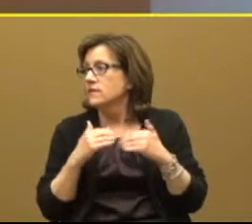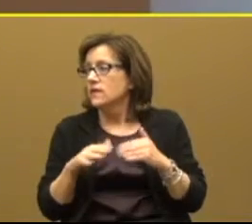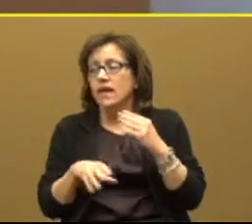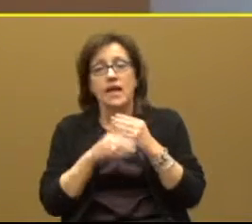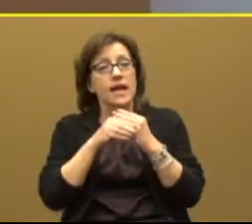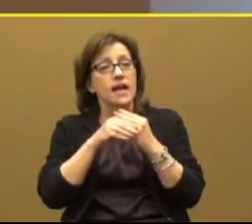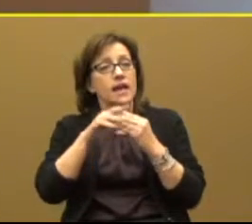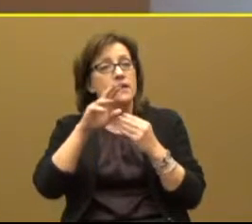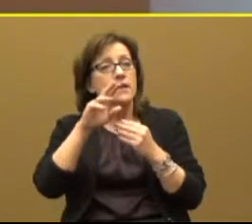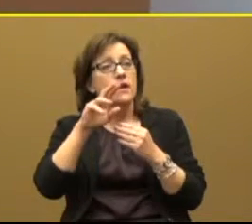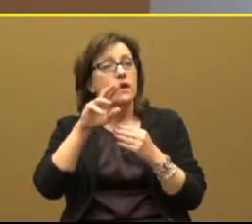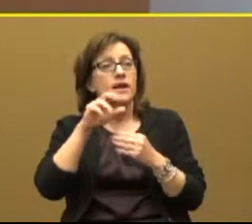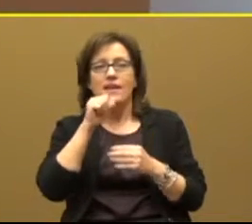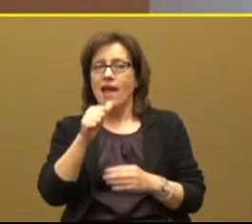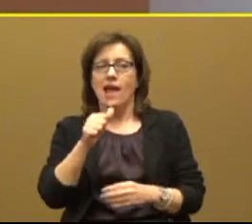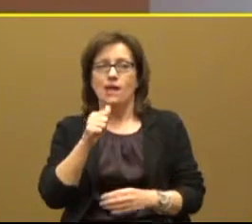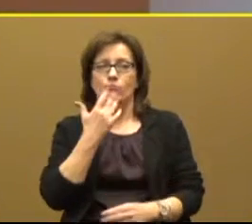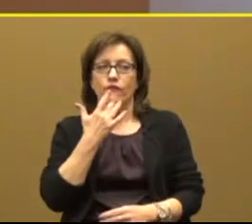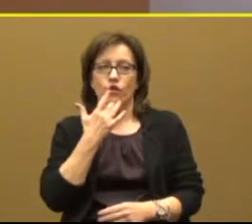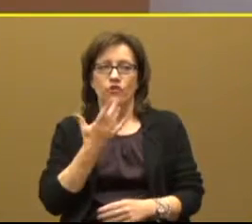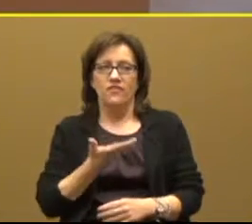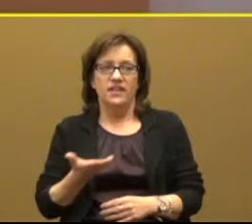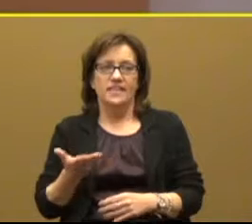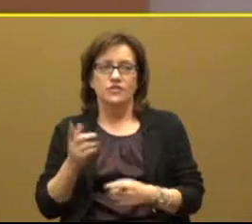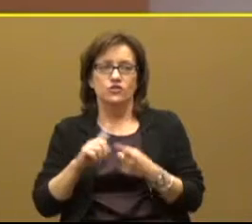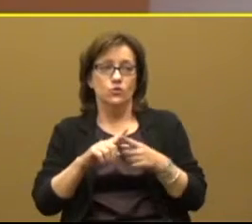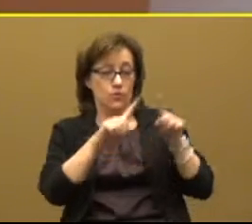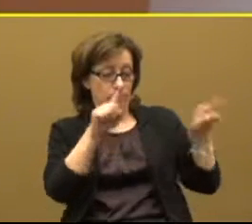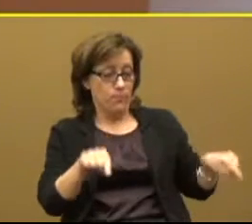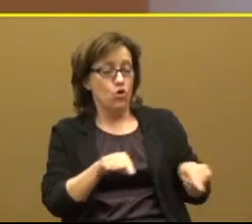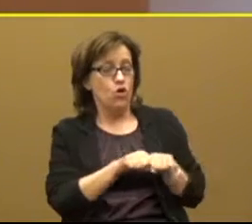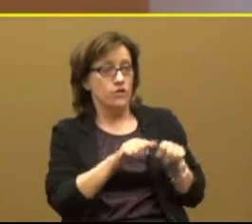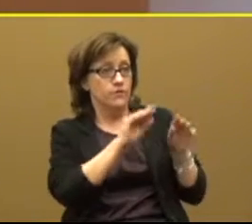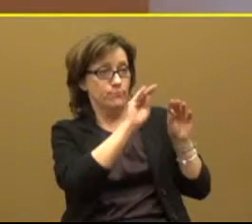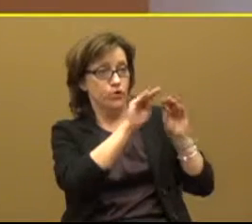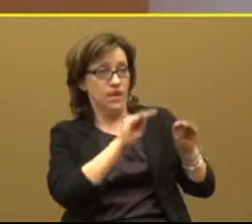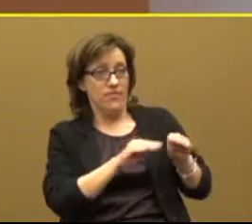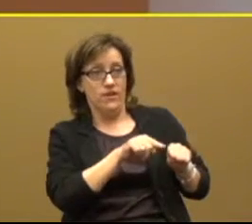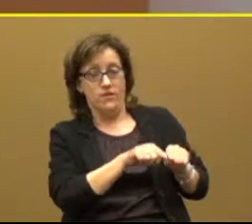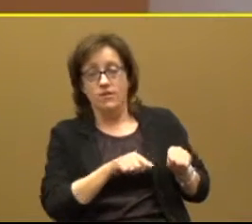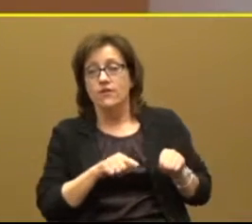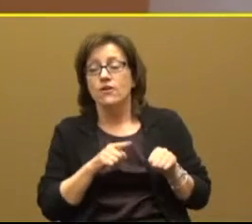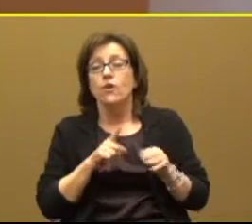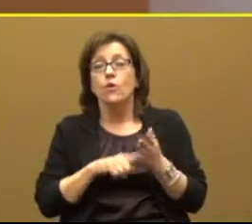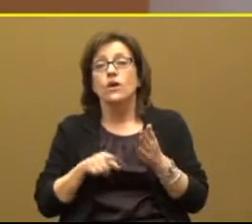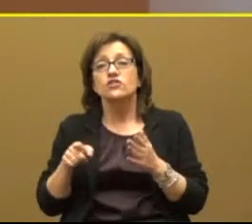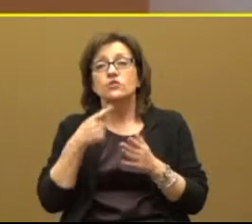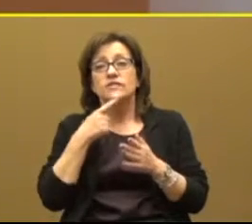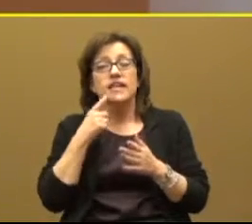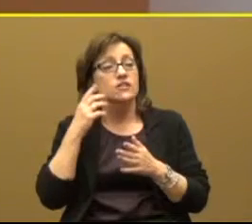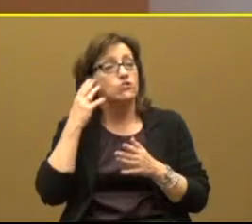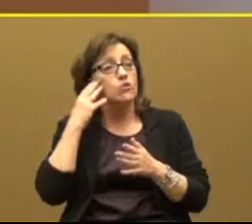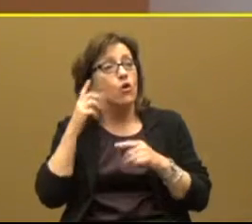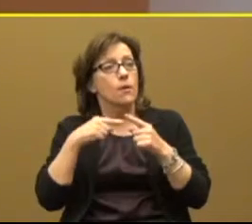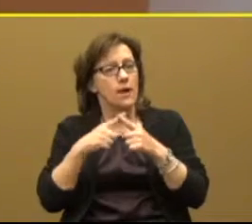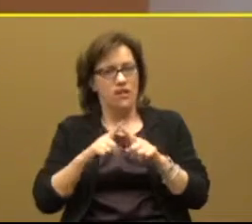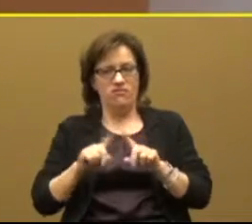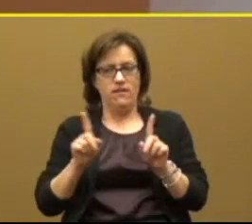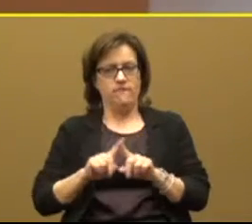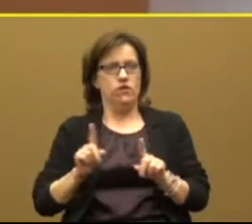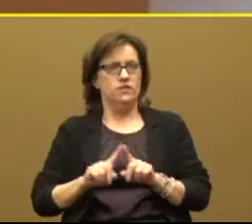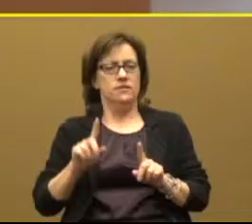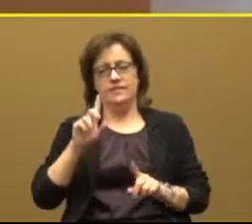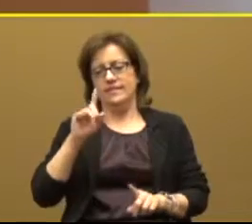Add those non-preferred items to the board. What Kristi was saying about discrimination is incredibly important, and